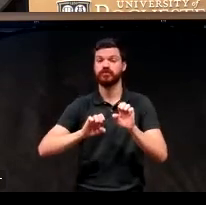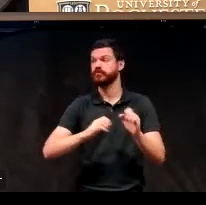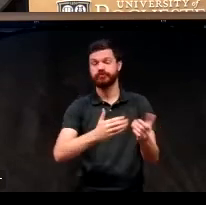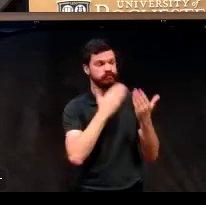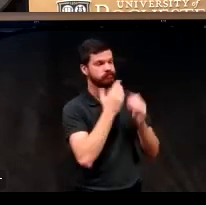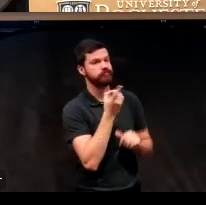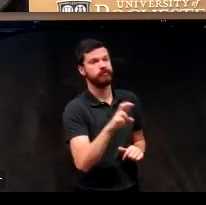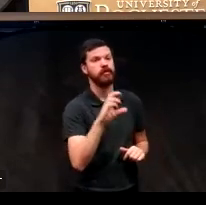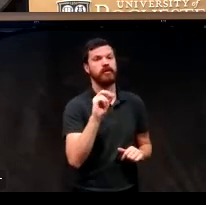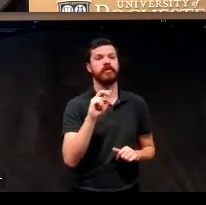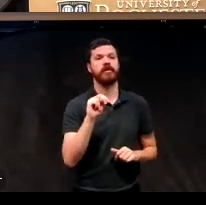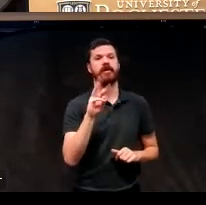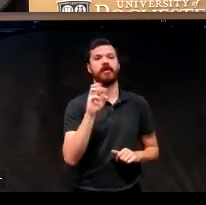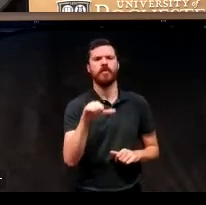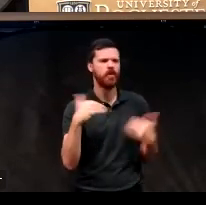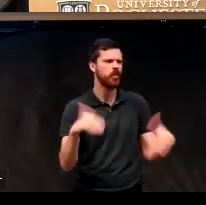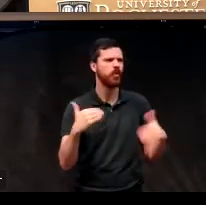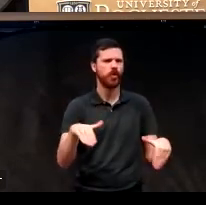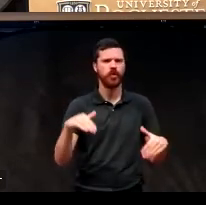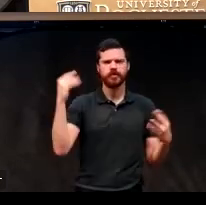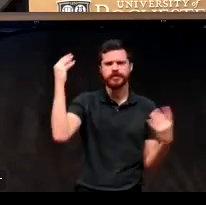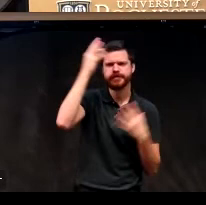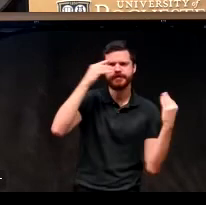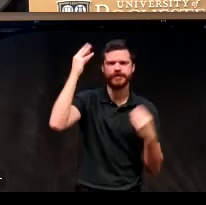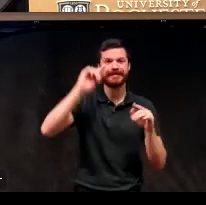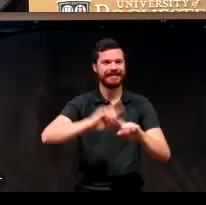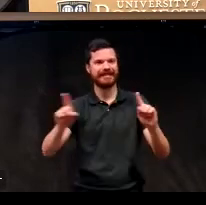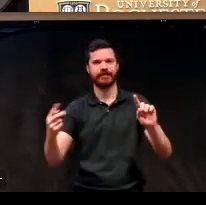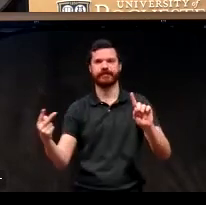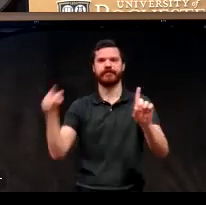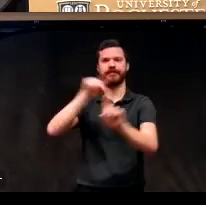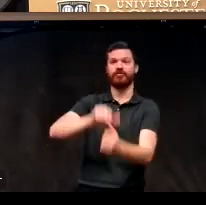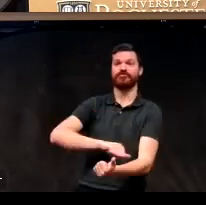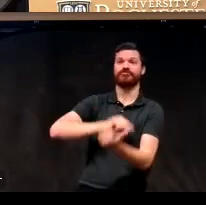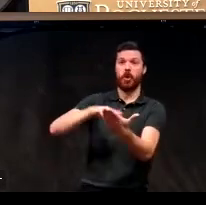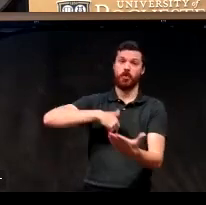thank Dr. Conway for a really stimulating talk on a different approach that we haven't heard about.